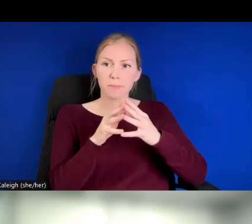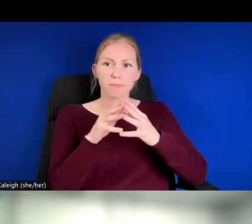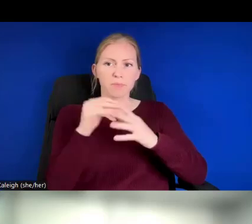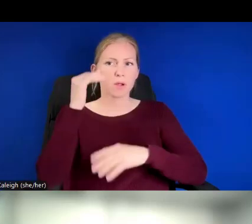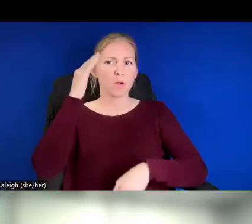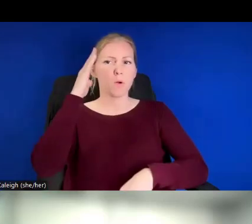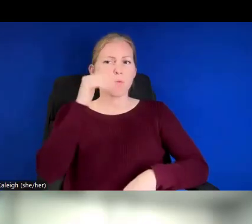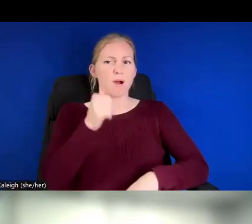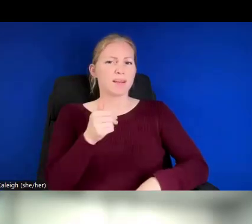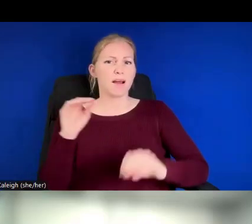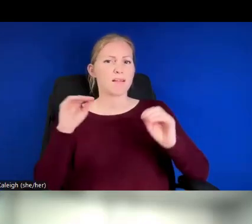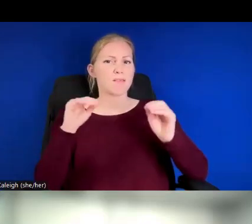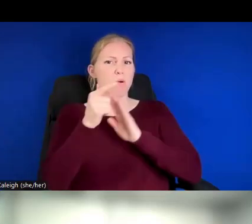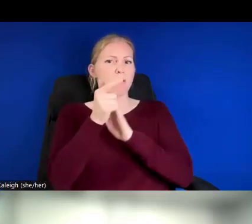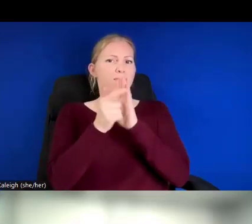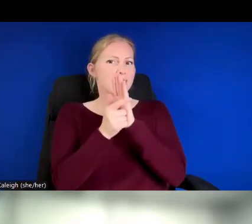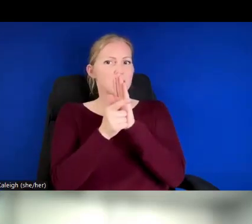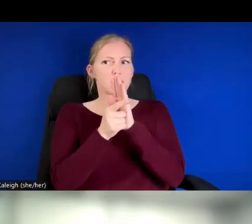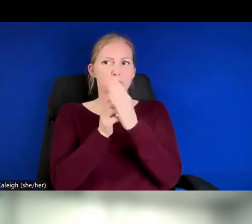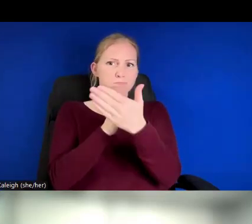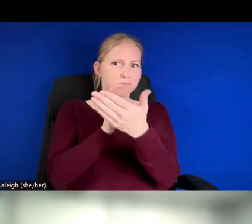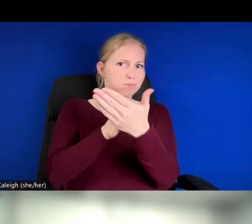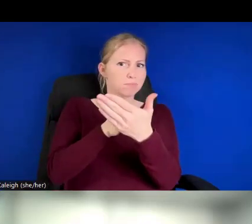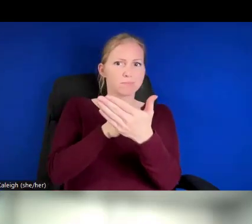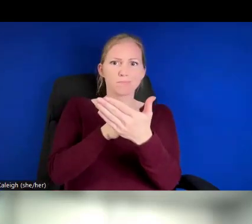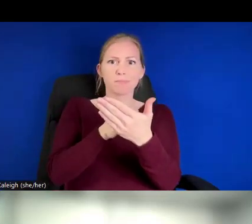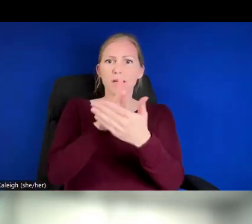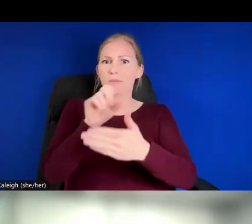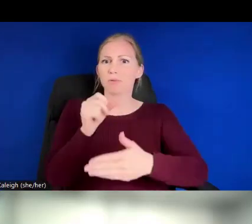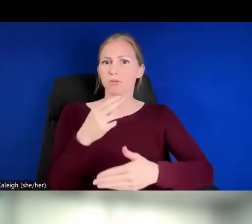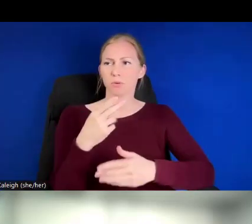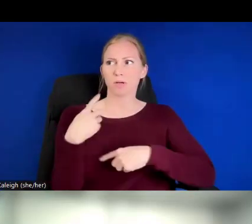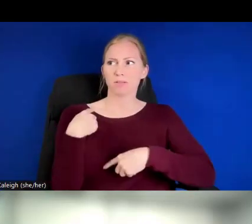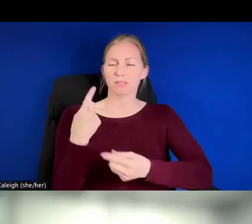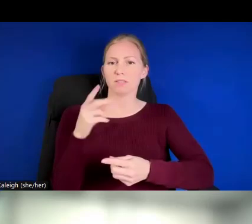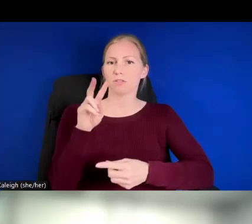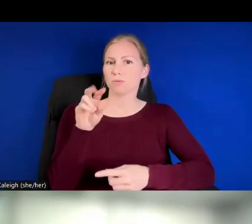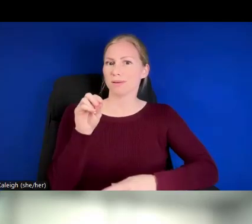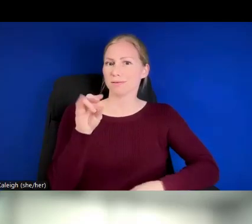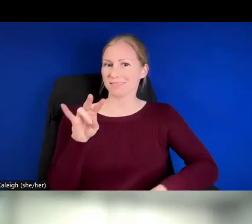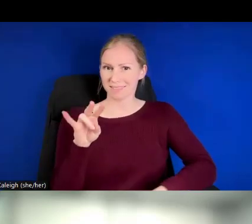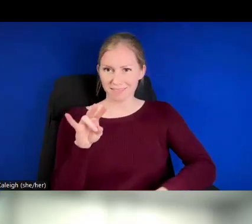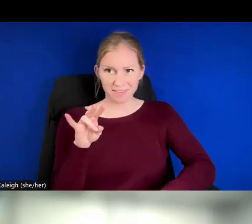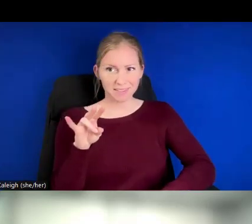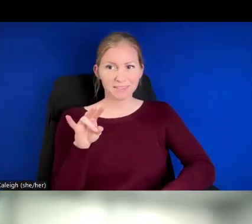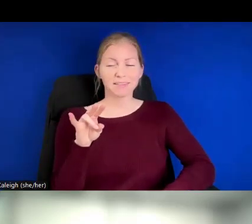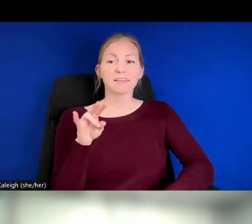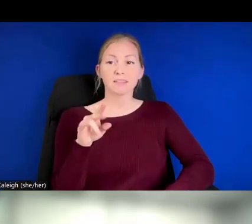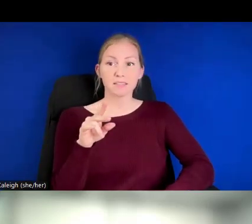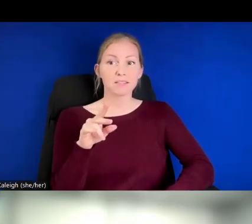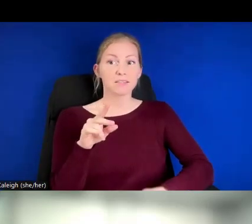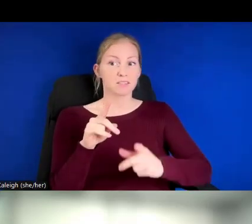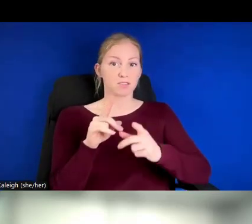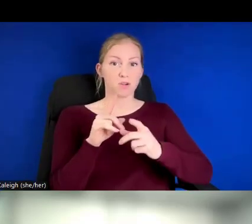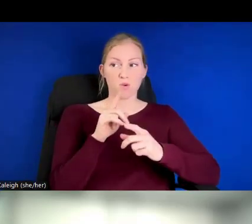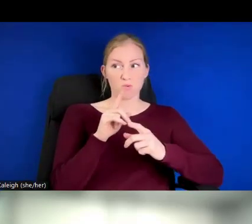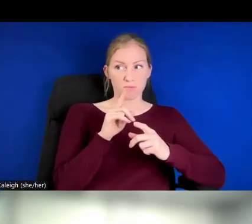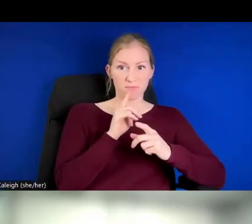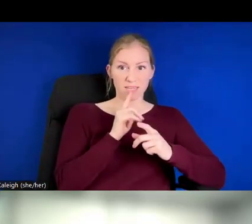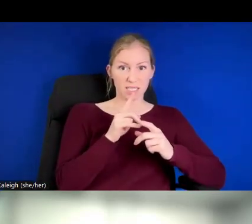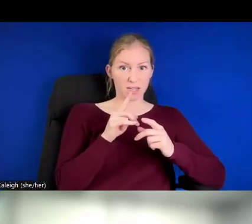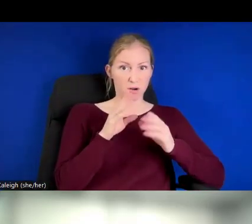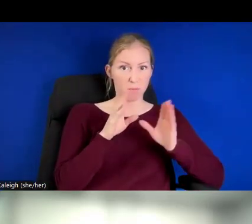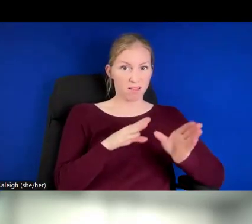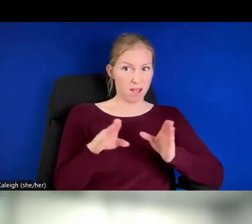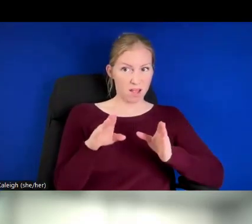legal action taken against Bridgewater since 2007, if there is a related plan to take